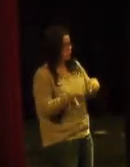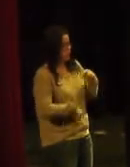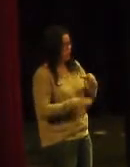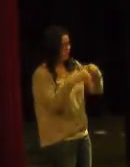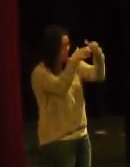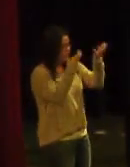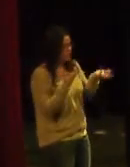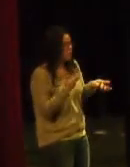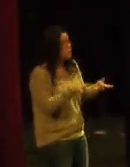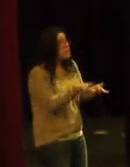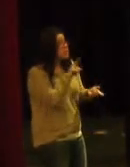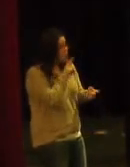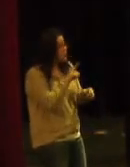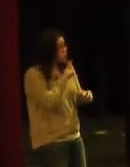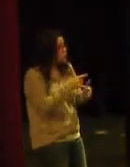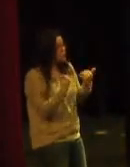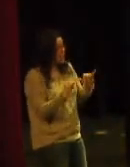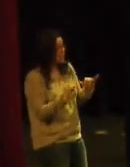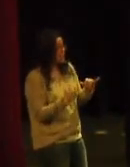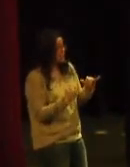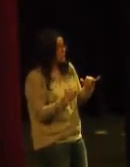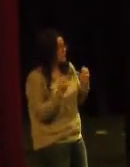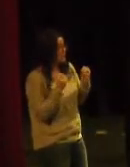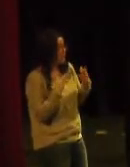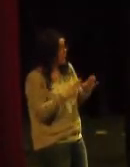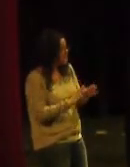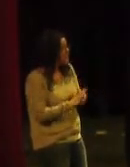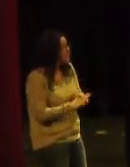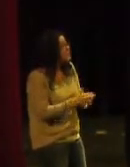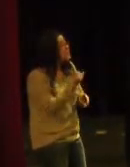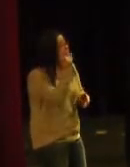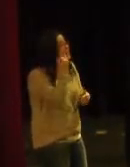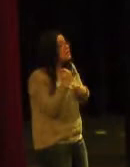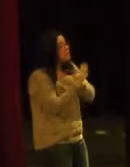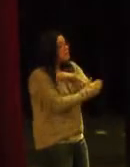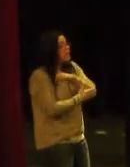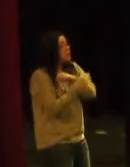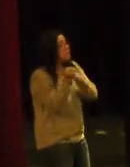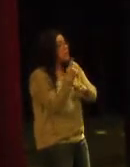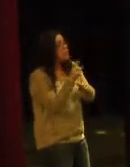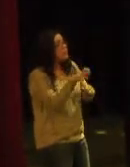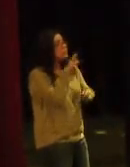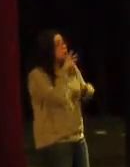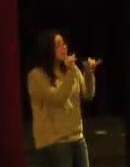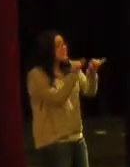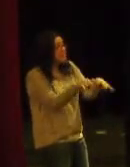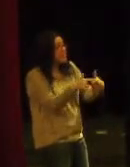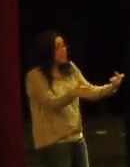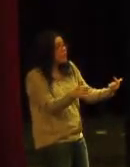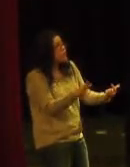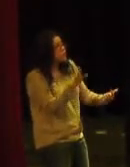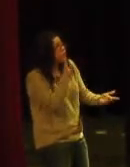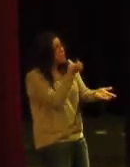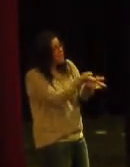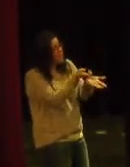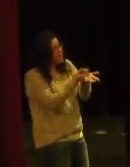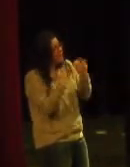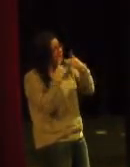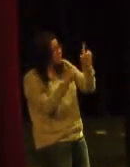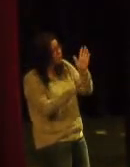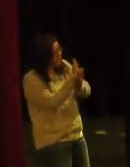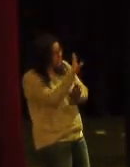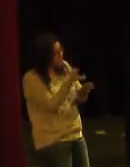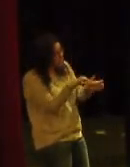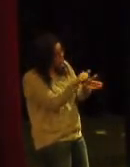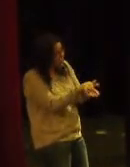very true, in many ways, that's going to be very true. If you have a country where everybody has to talk the same language, it's going to be economically efficient to